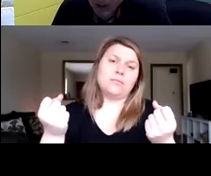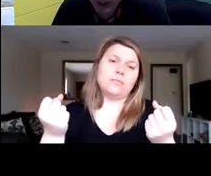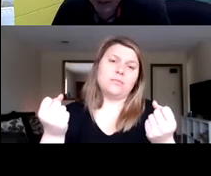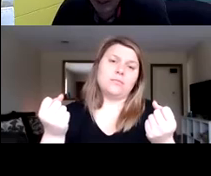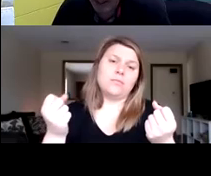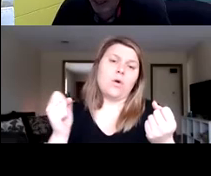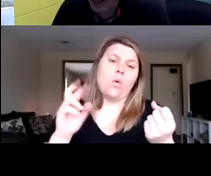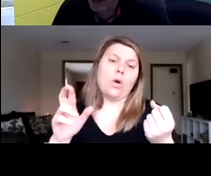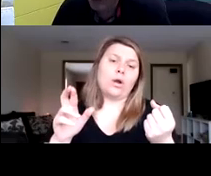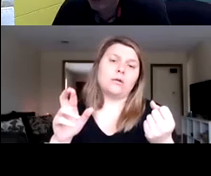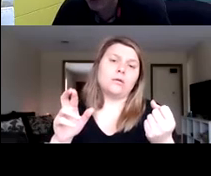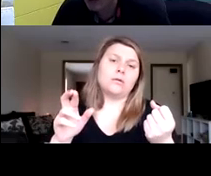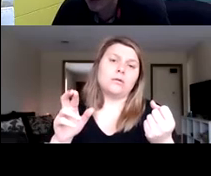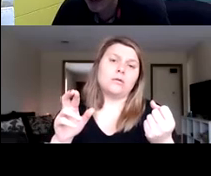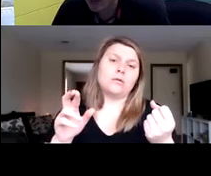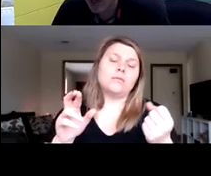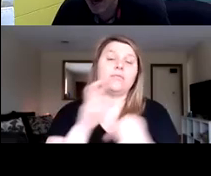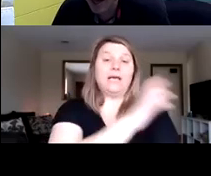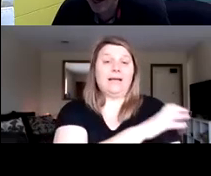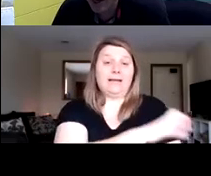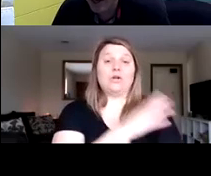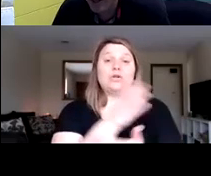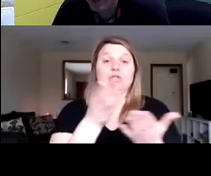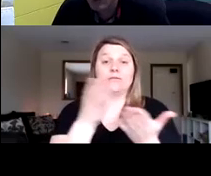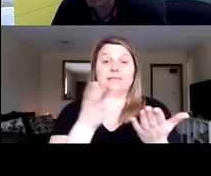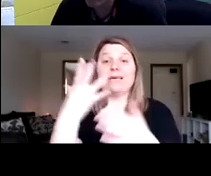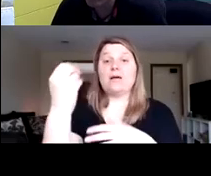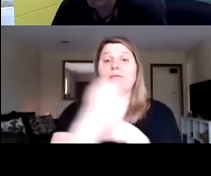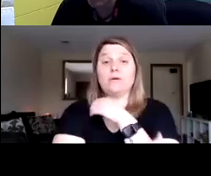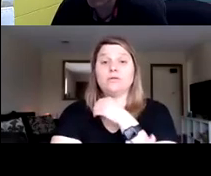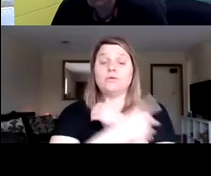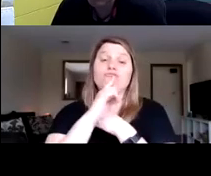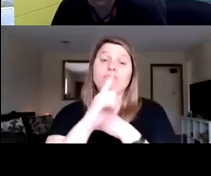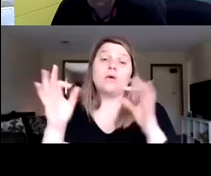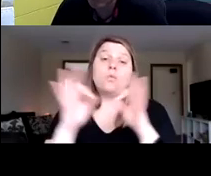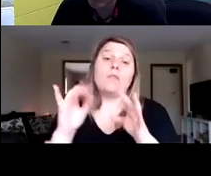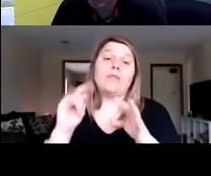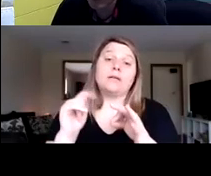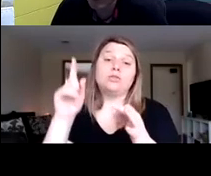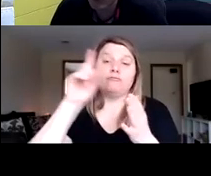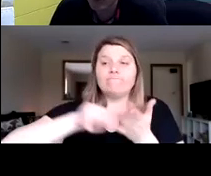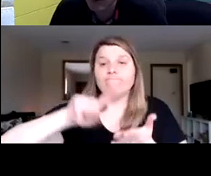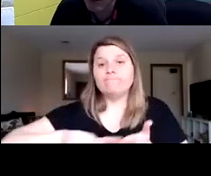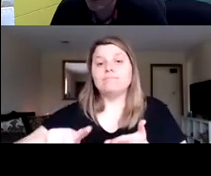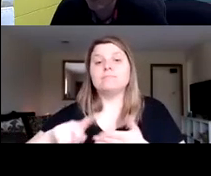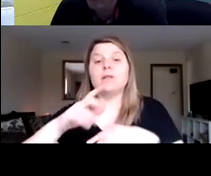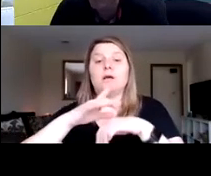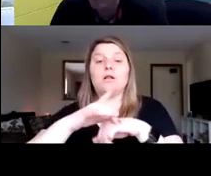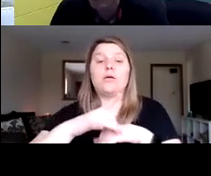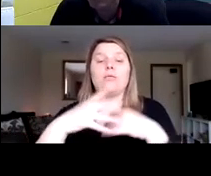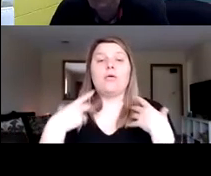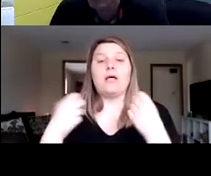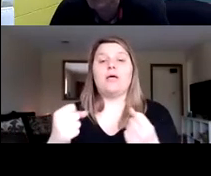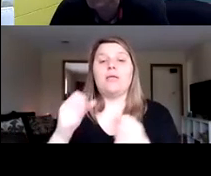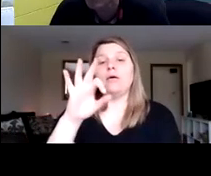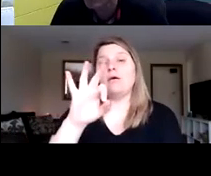or just clinical service abroad, it's really worth looking into global health